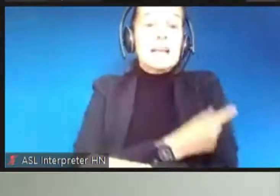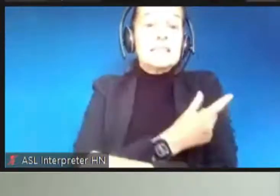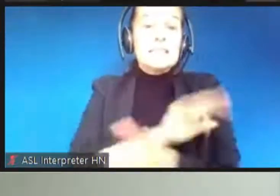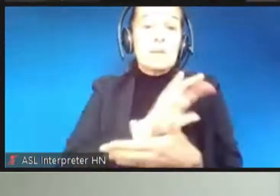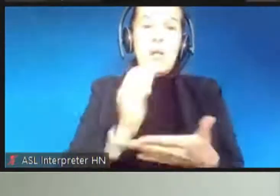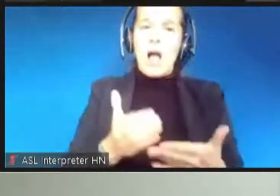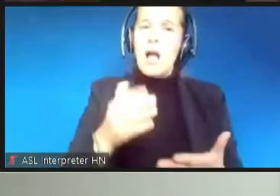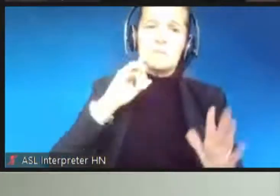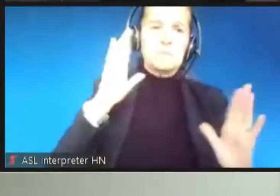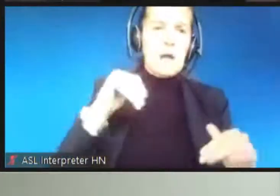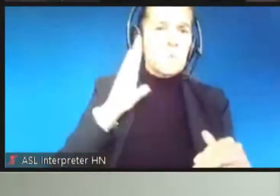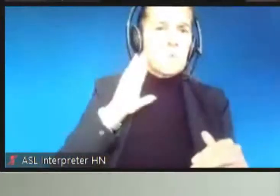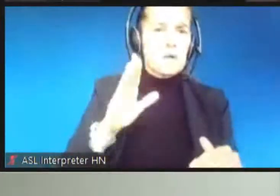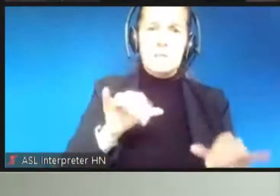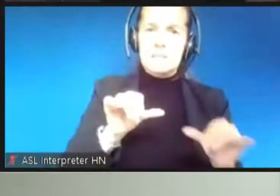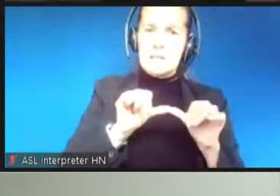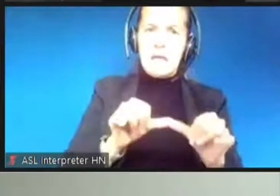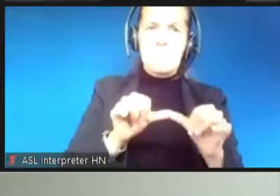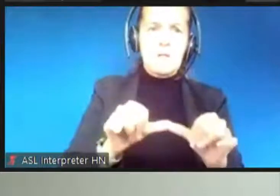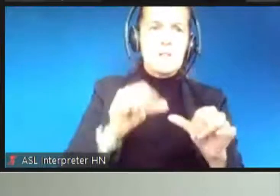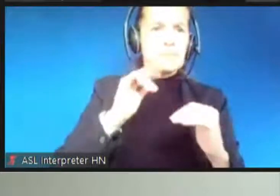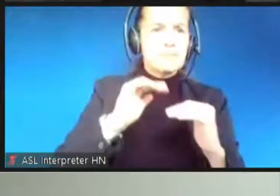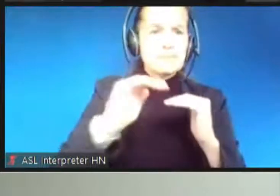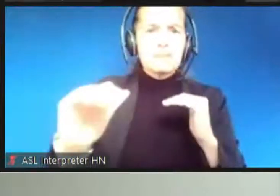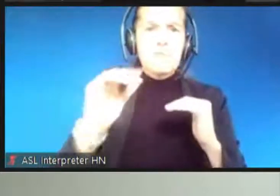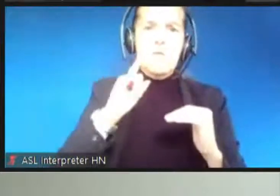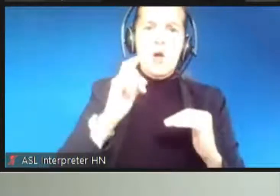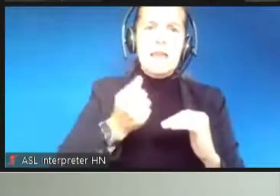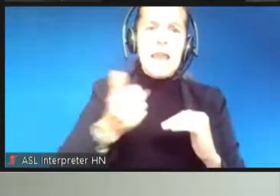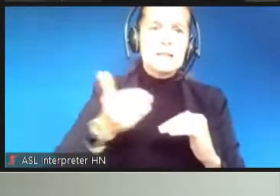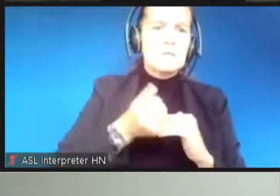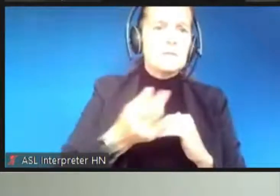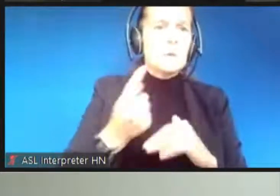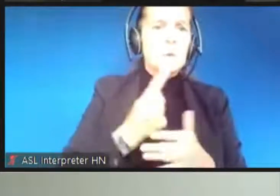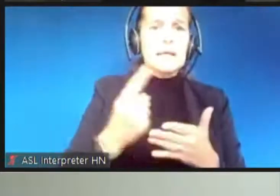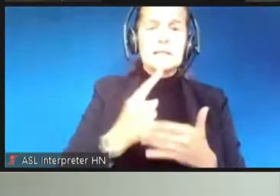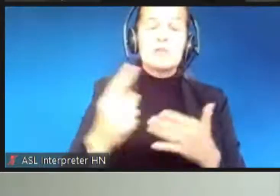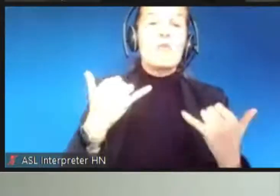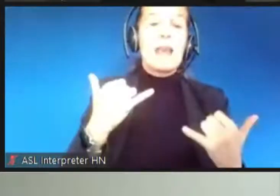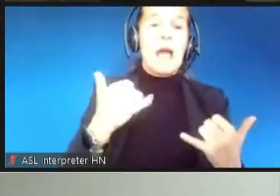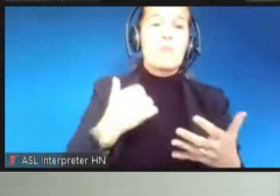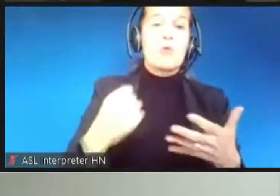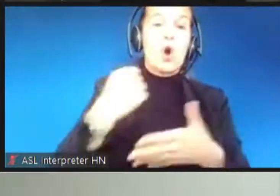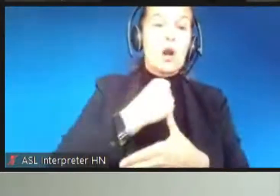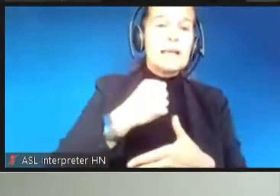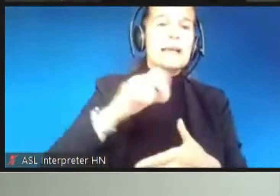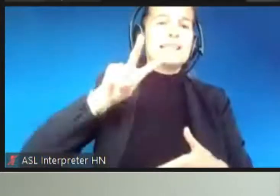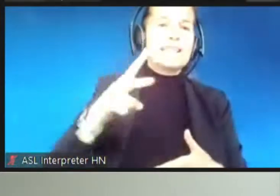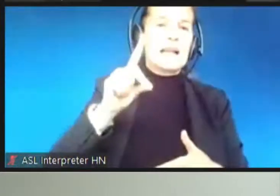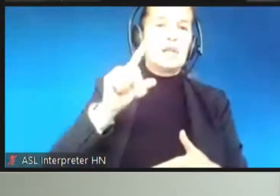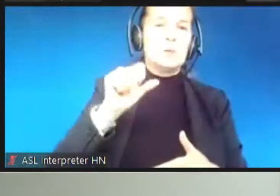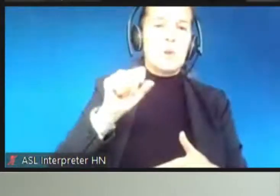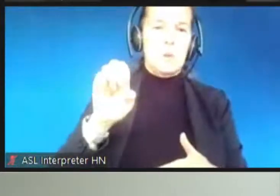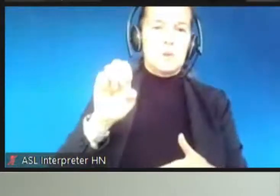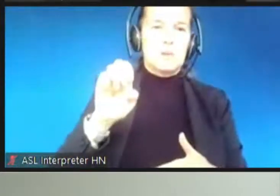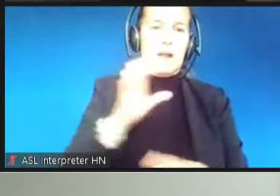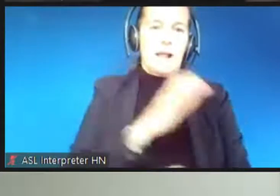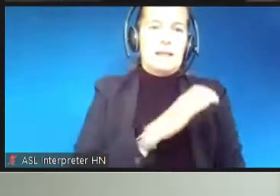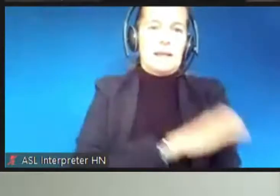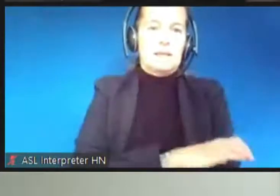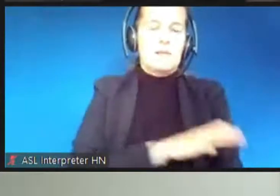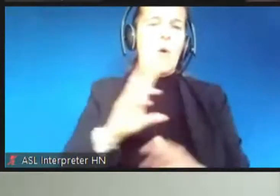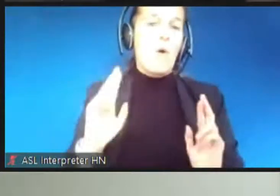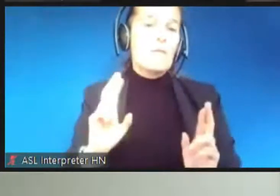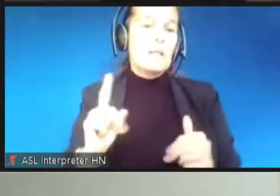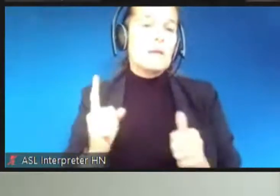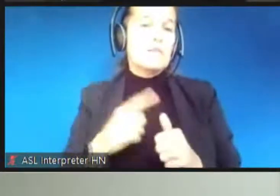for the next 2 weeks. We're prioritizing second dose clinics at this time and hope to have some first dose clinics